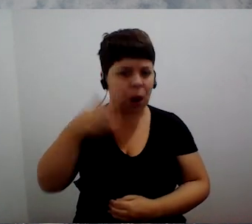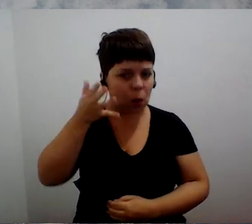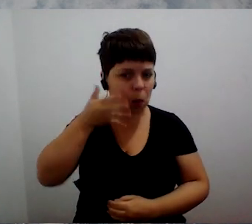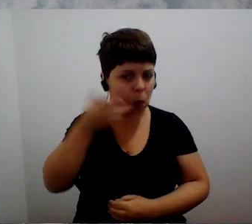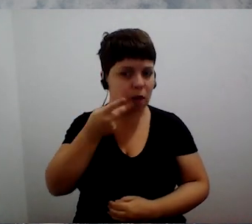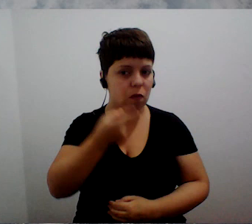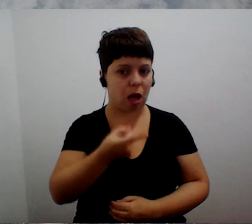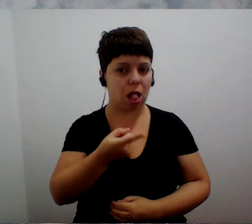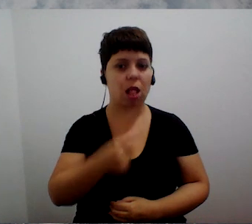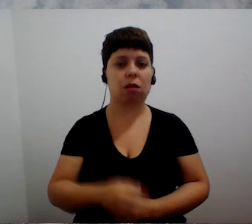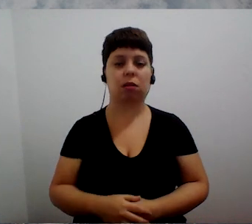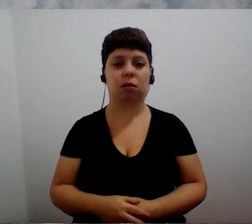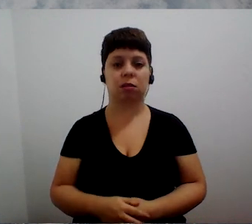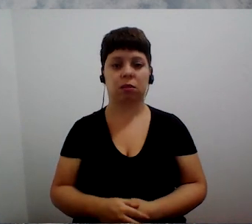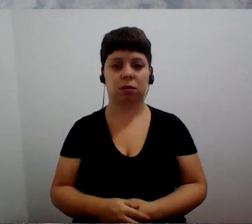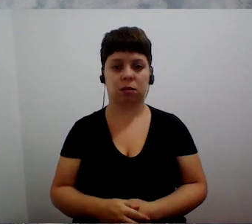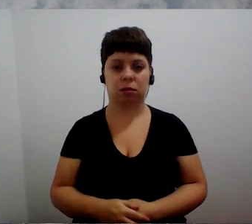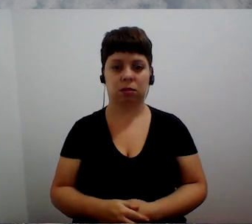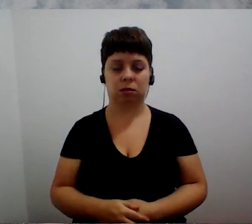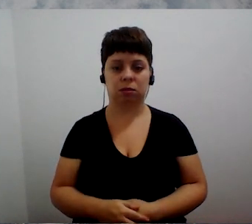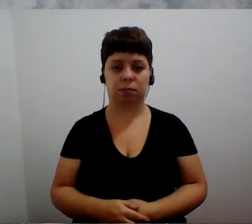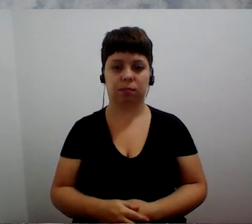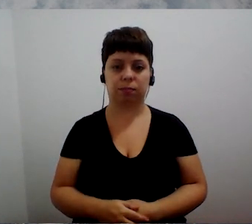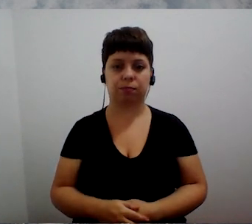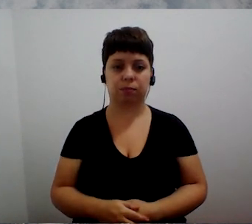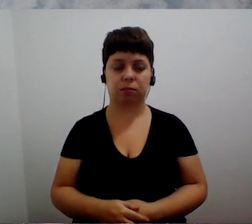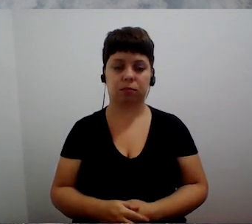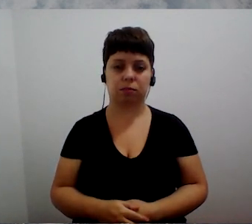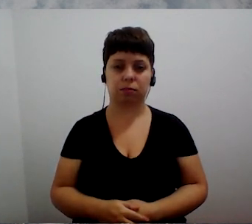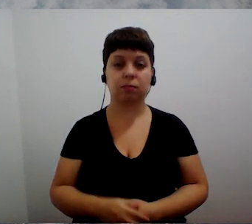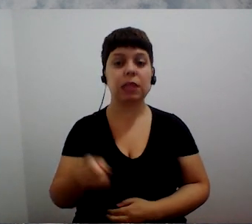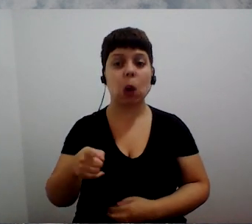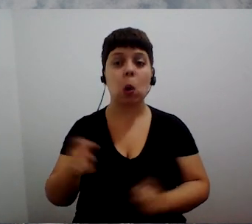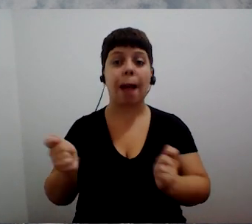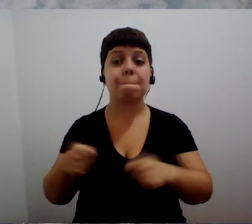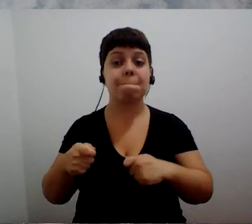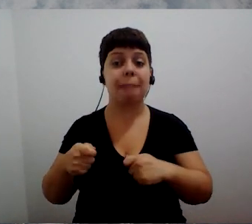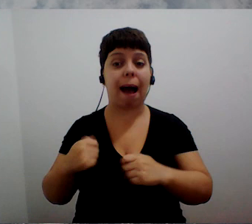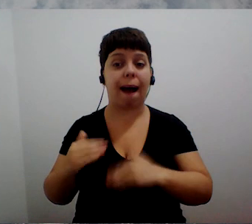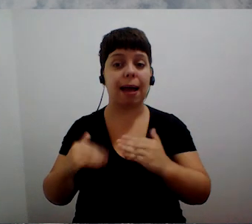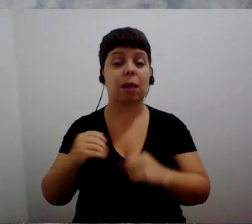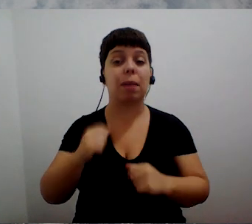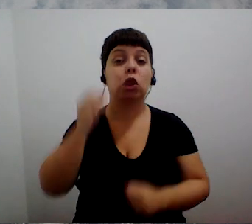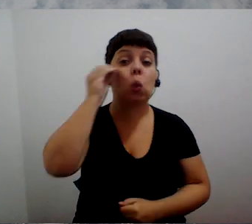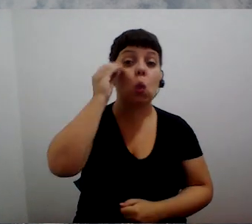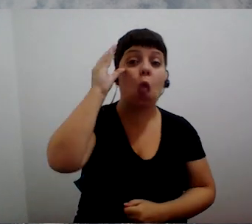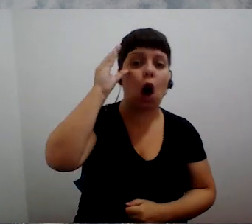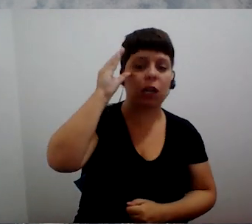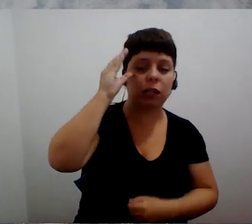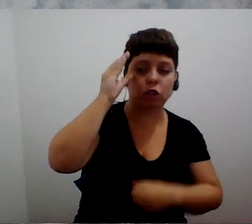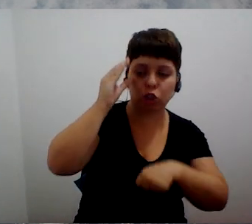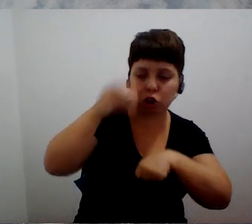And I think that that was also mentioned by Karen in her intervention, that capacity development